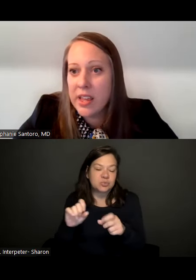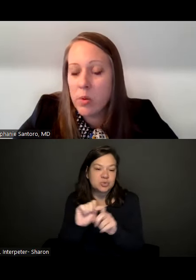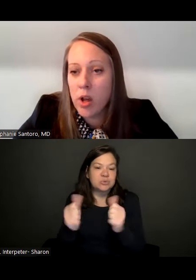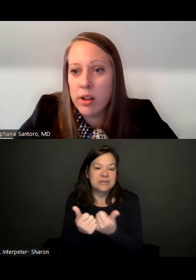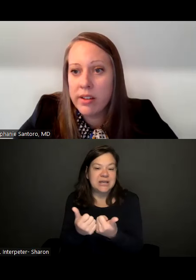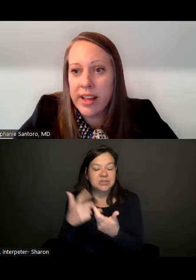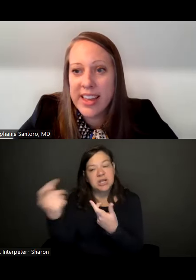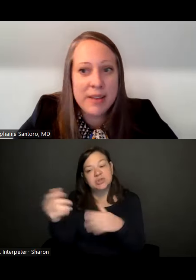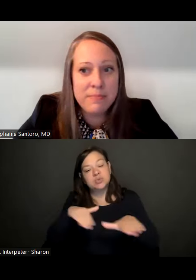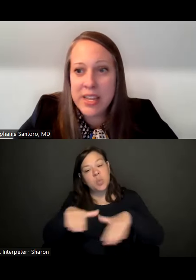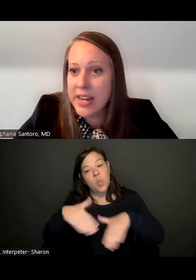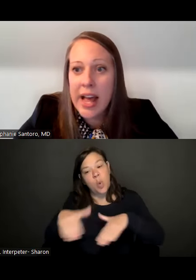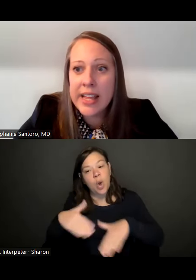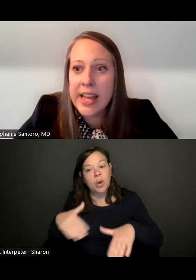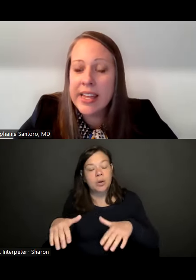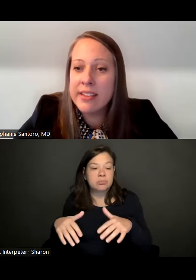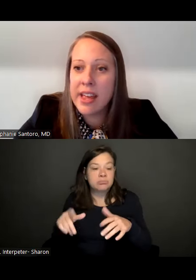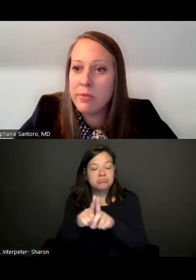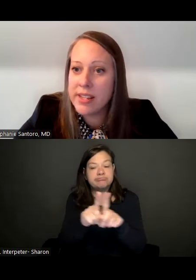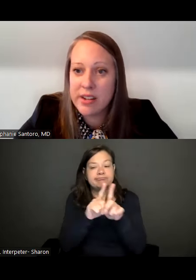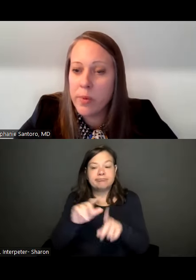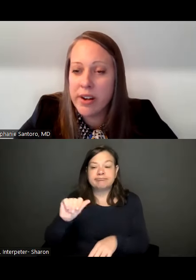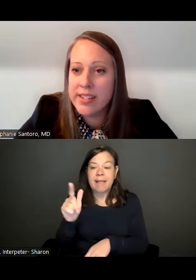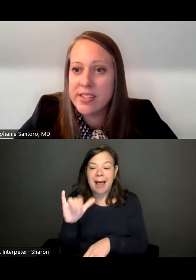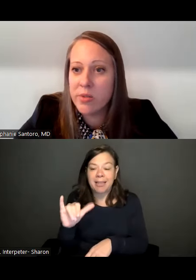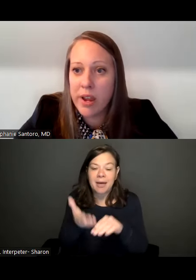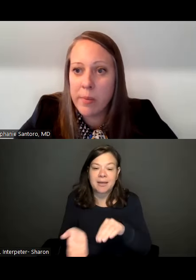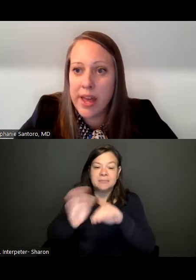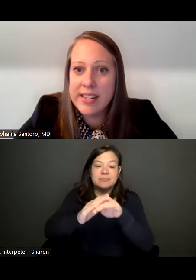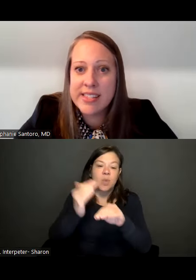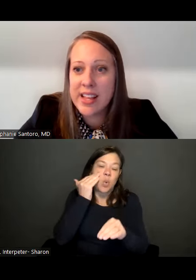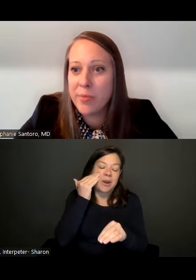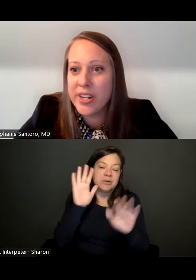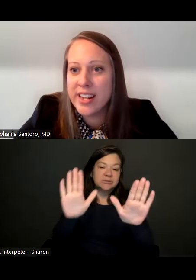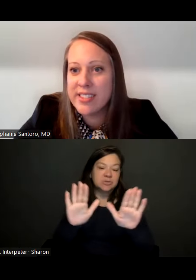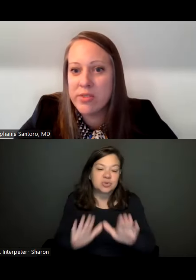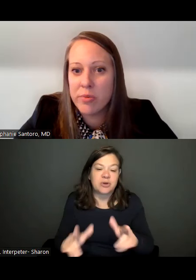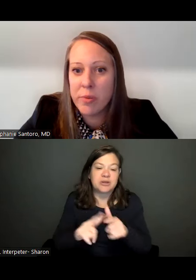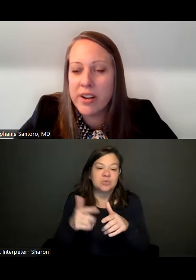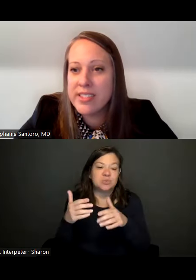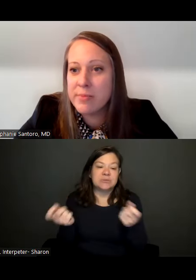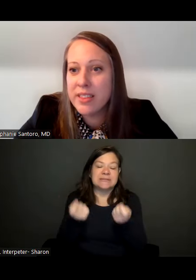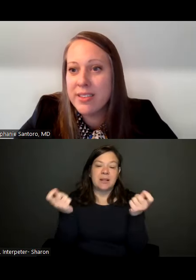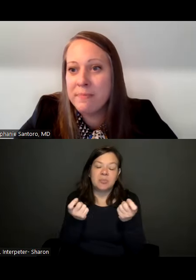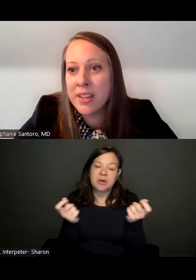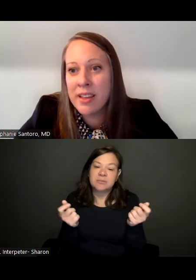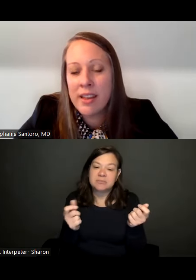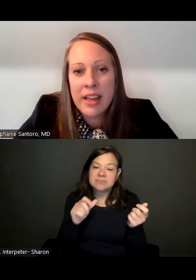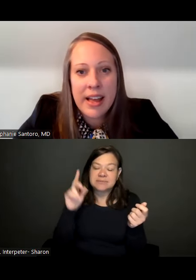and taking a walk, again, being an ally and raising awareness is a great way to celebrate Down Syndrome Awareness